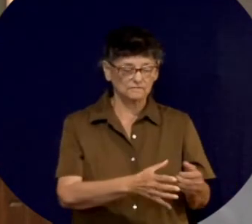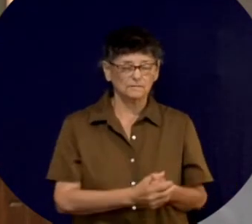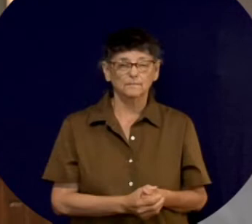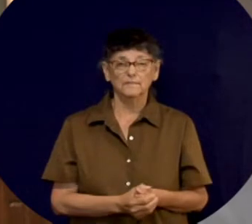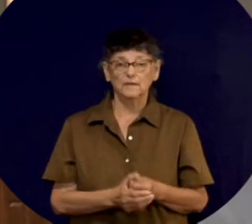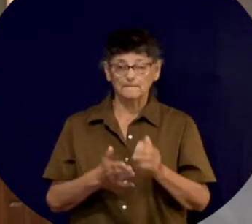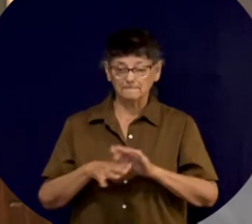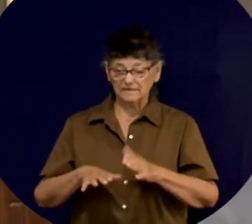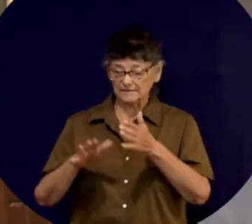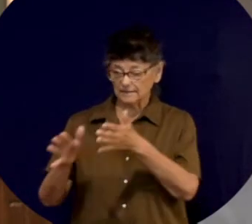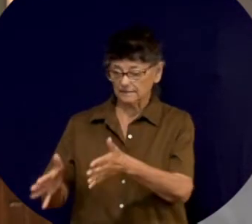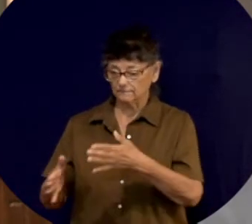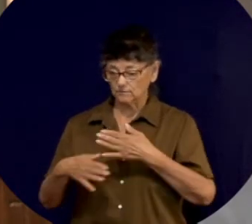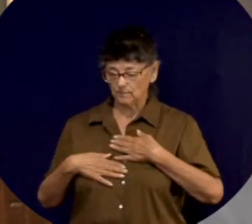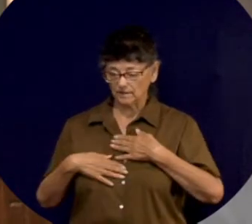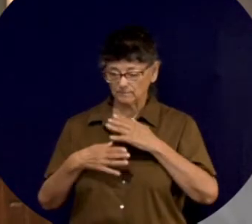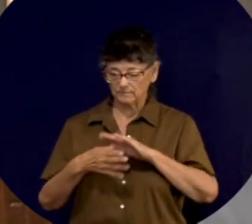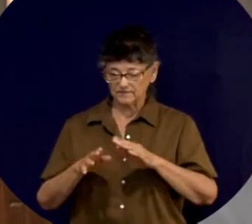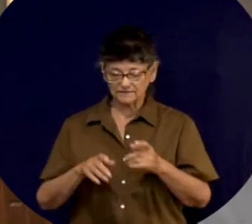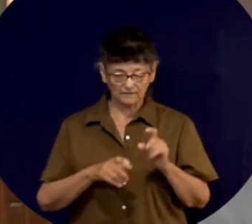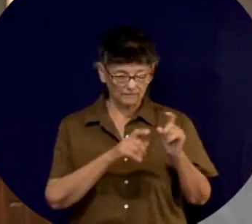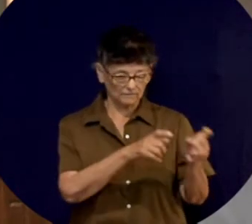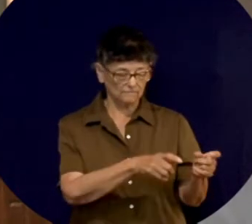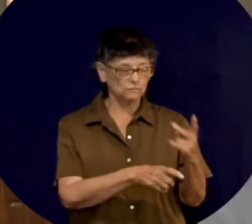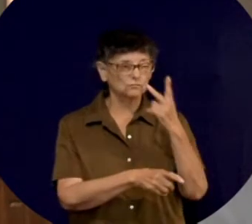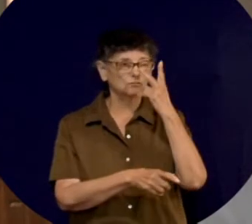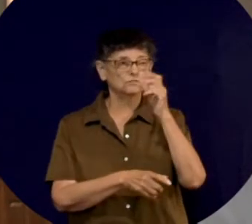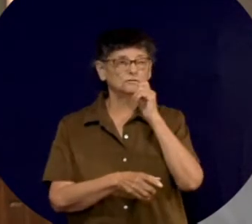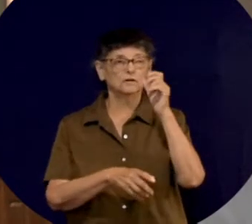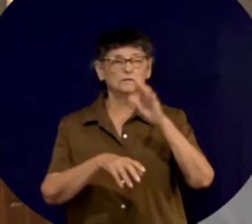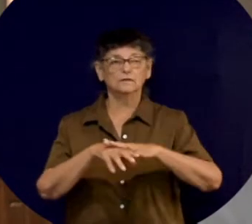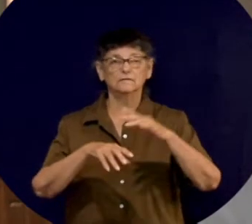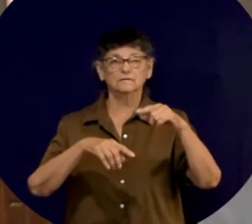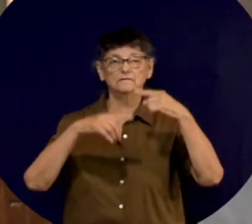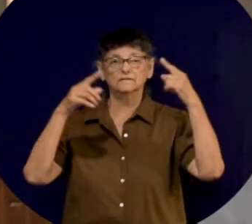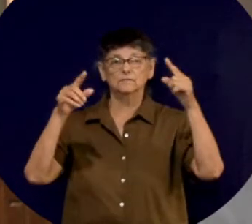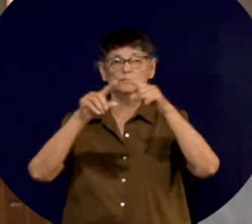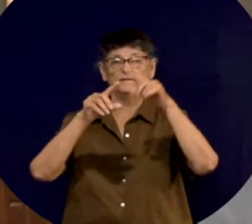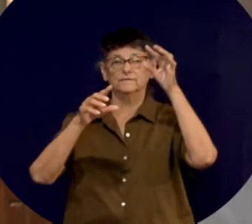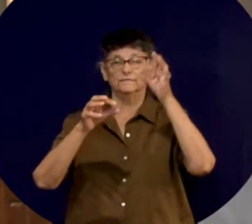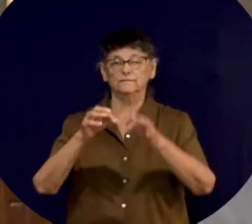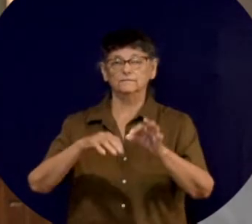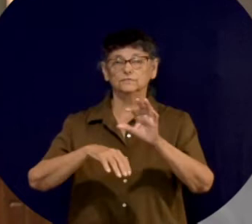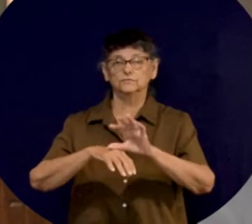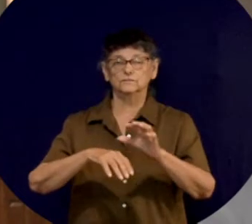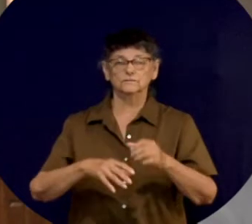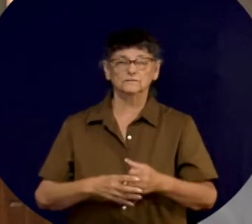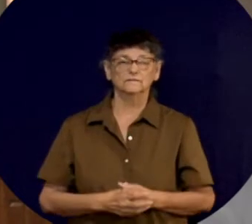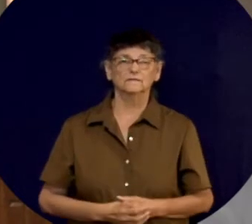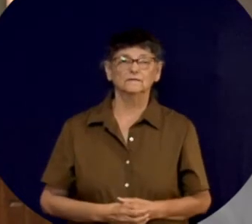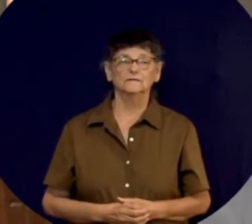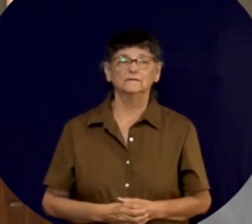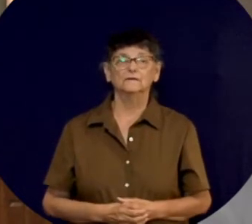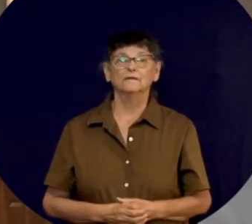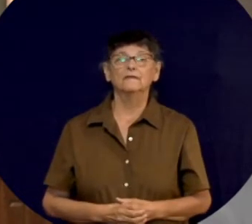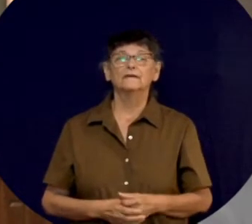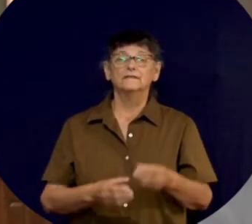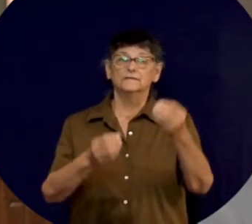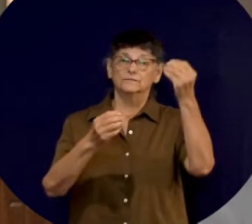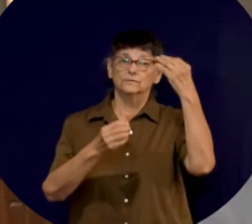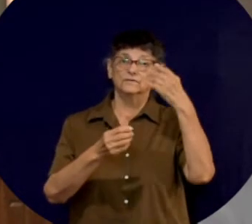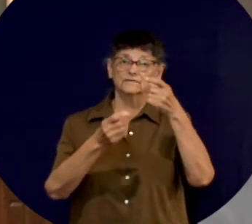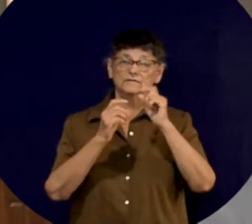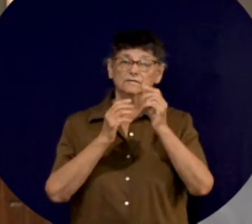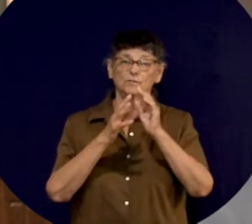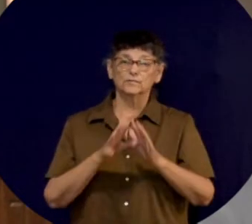apostles, Peace I leave you, my peace I give you, look not on our sins, but on the faith of your church, and